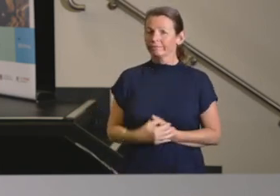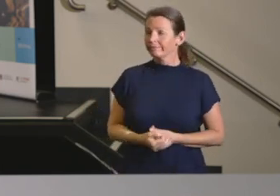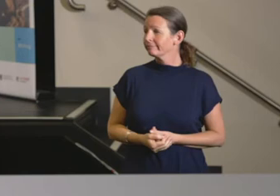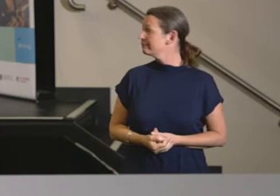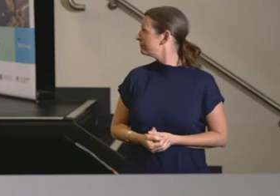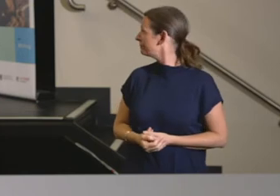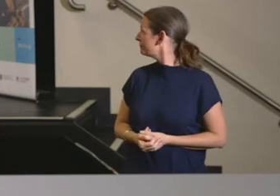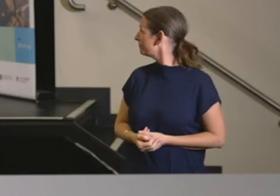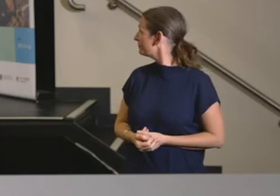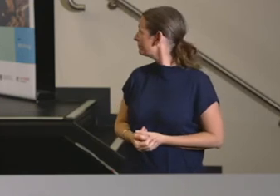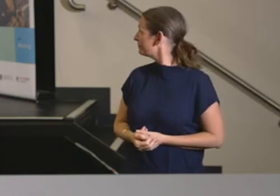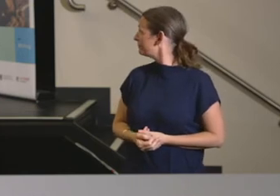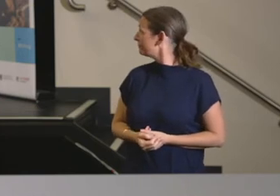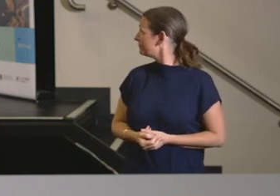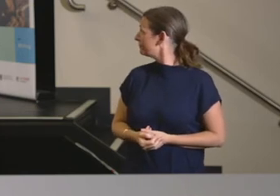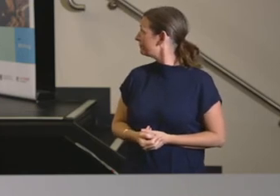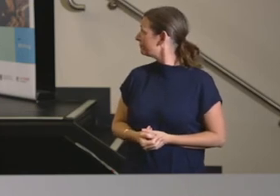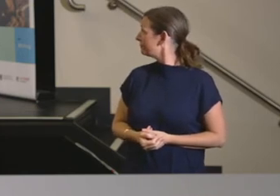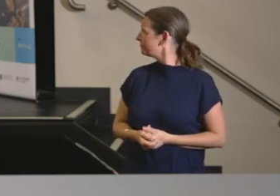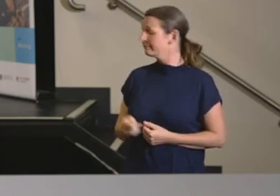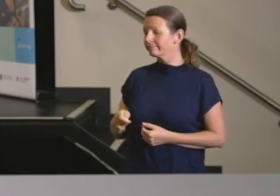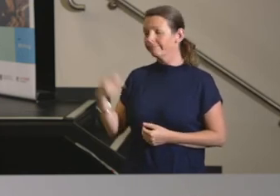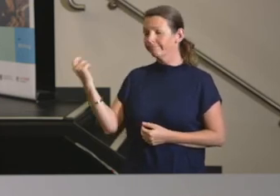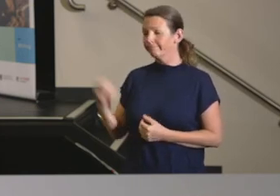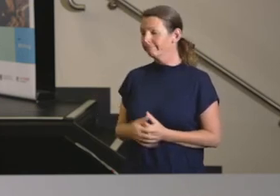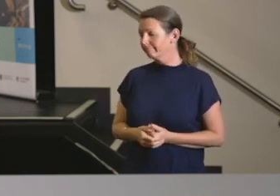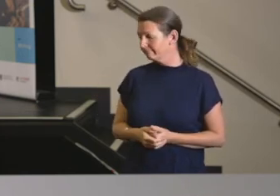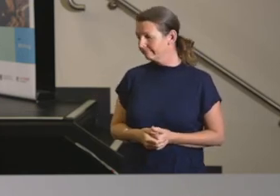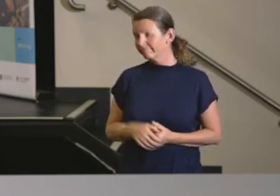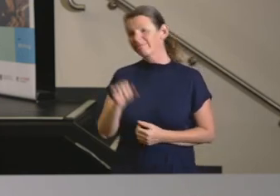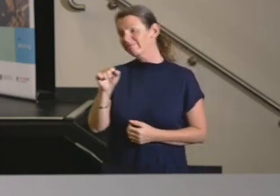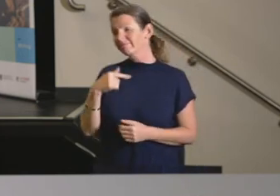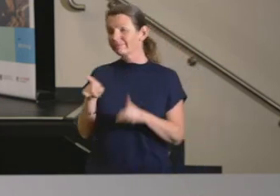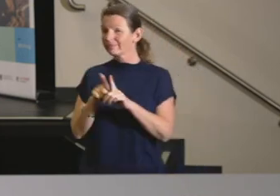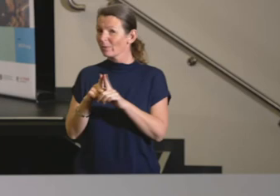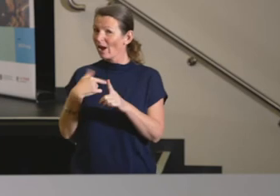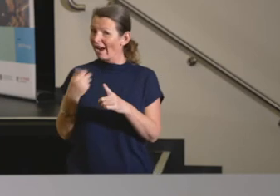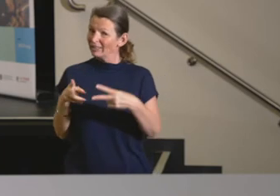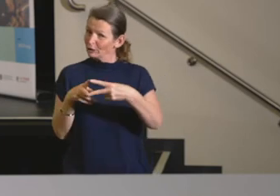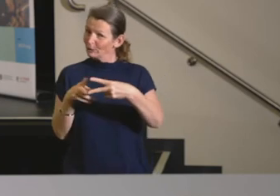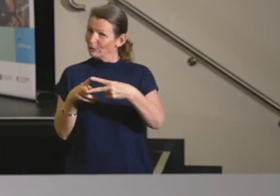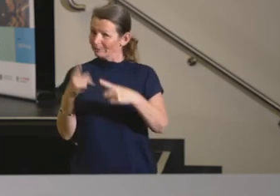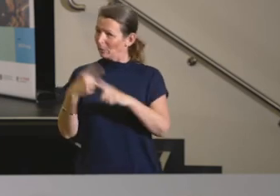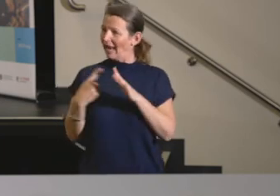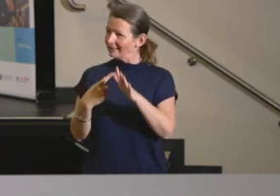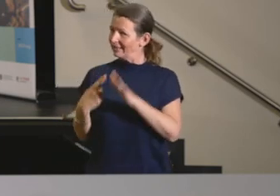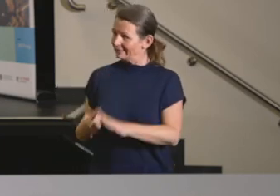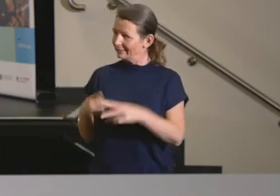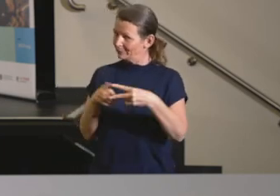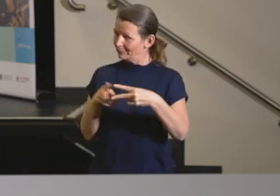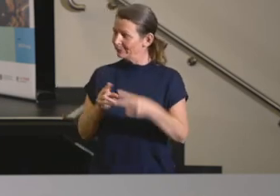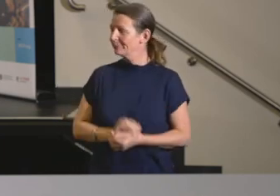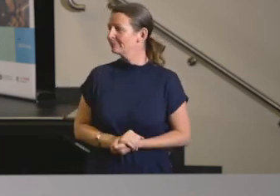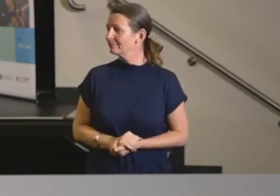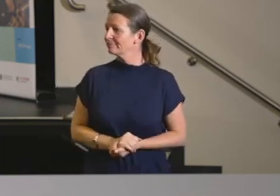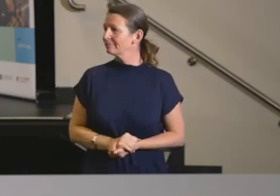Pass along. Srilatha, you want to? Yeah, I also have two quick responses,